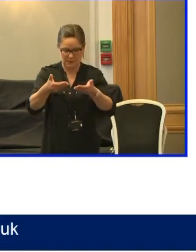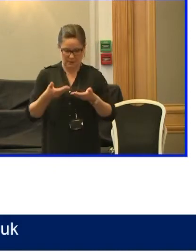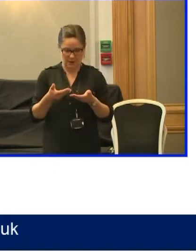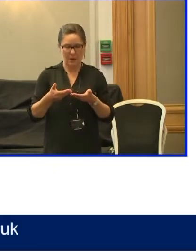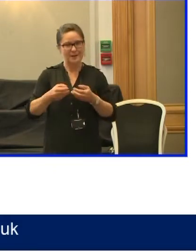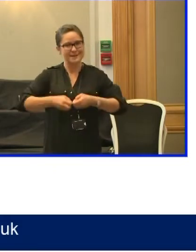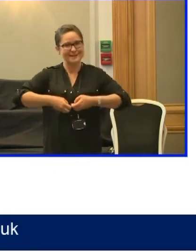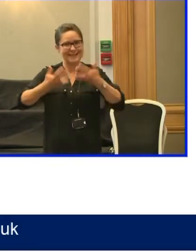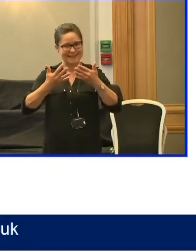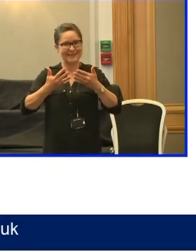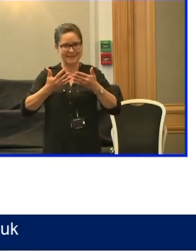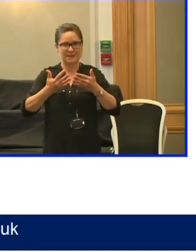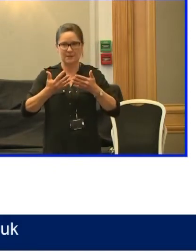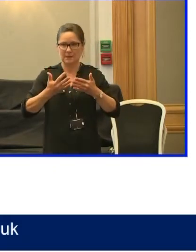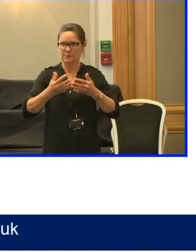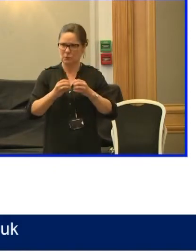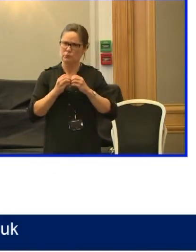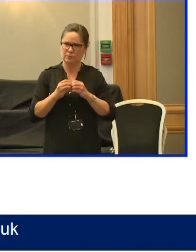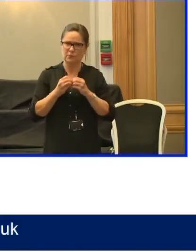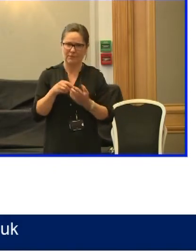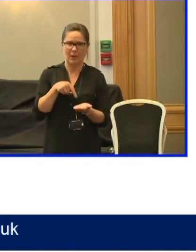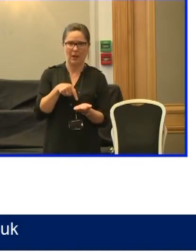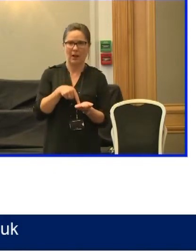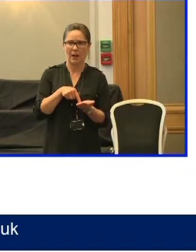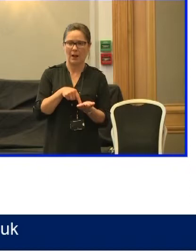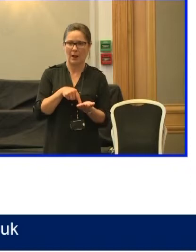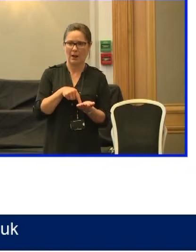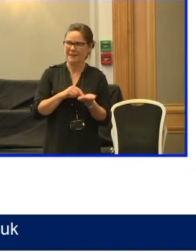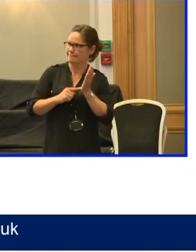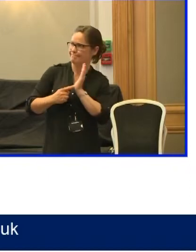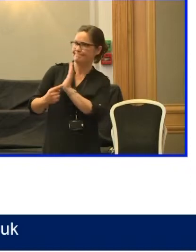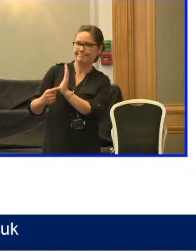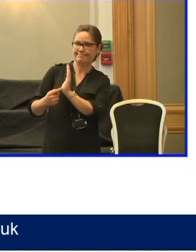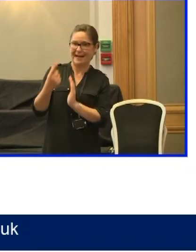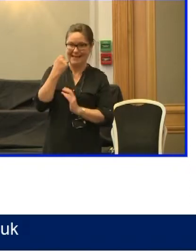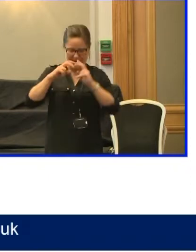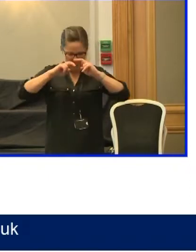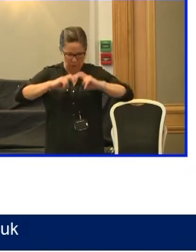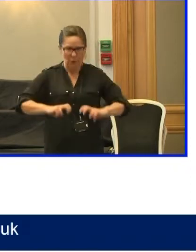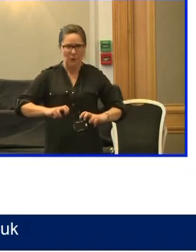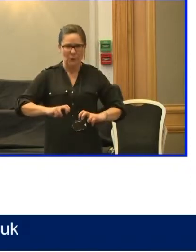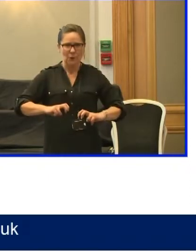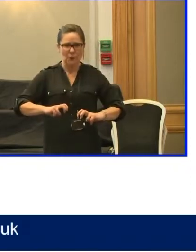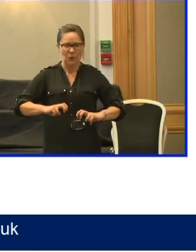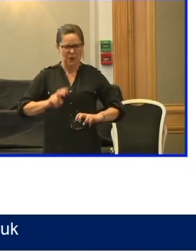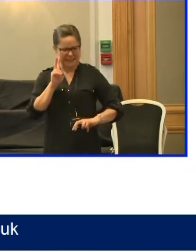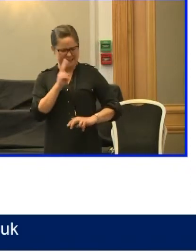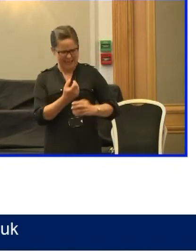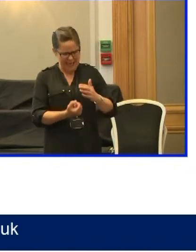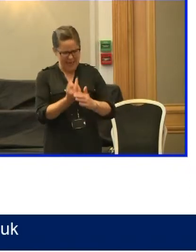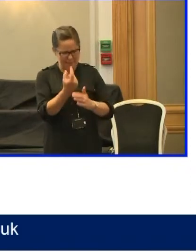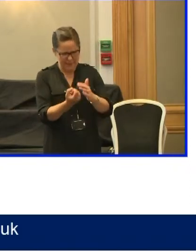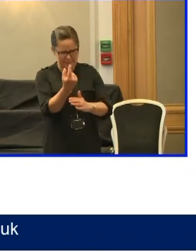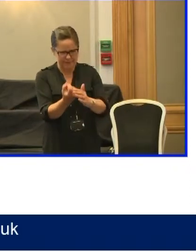viable samples. This is so important because it means we can better rely on the analysis and we can see trends and